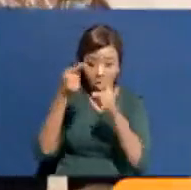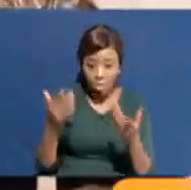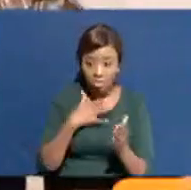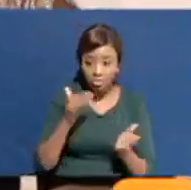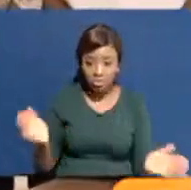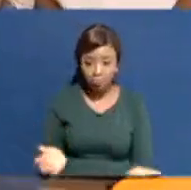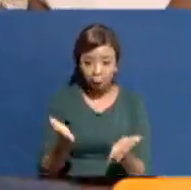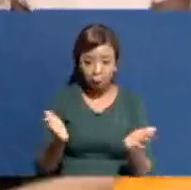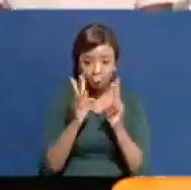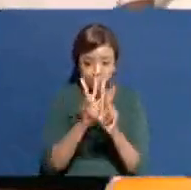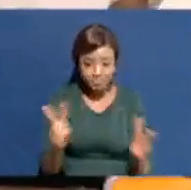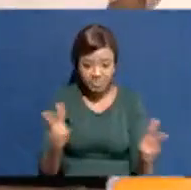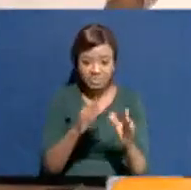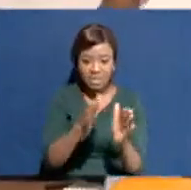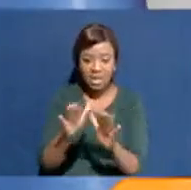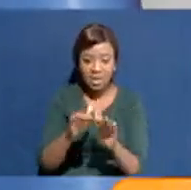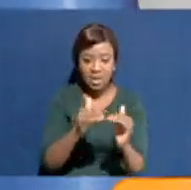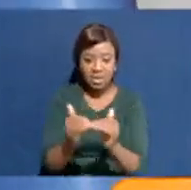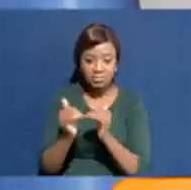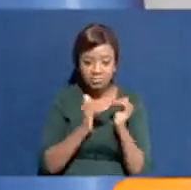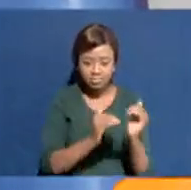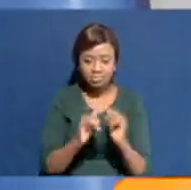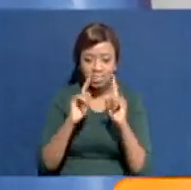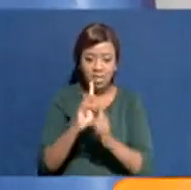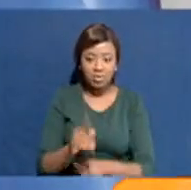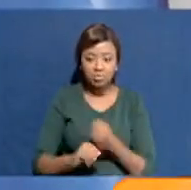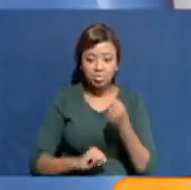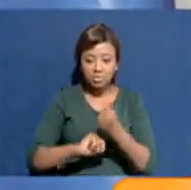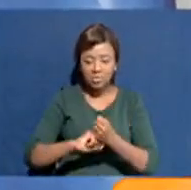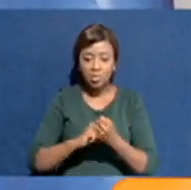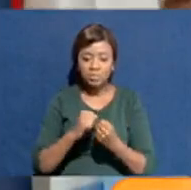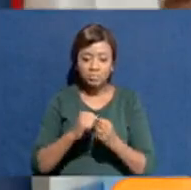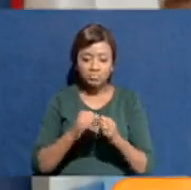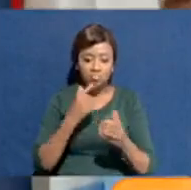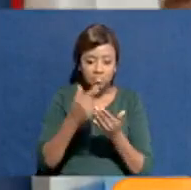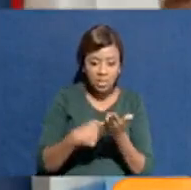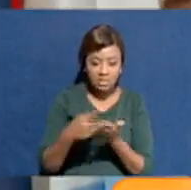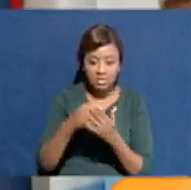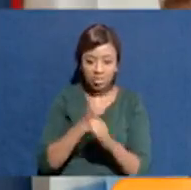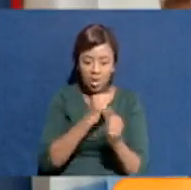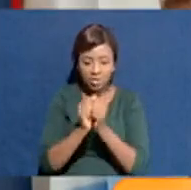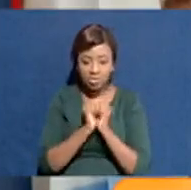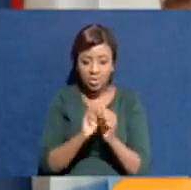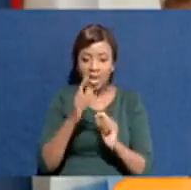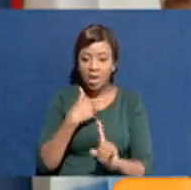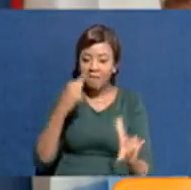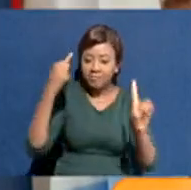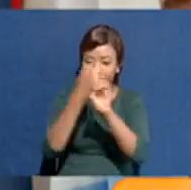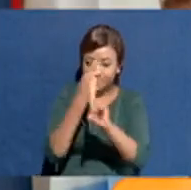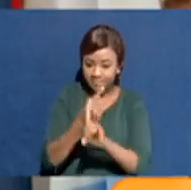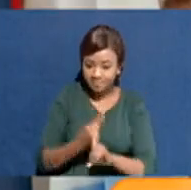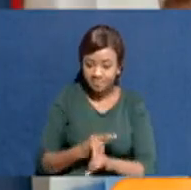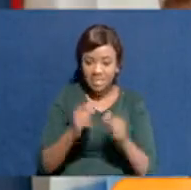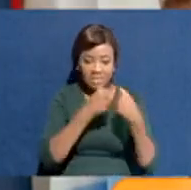promote peace and stability in the region and bolster cross-border cooperation. You have numerous challenges together: